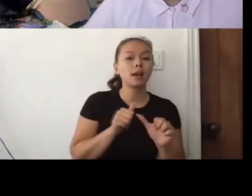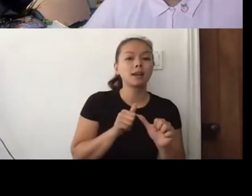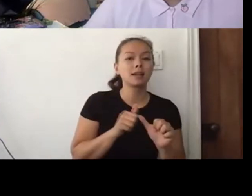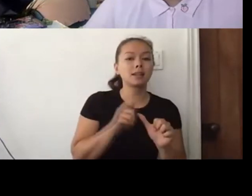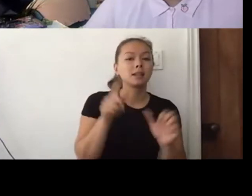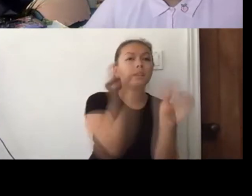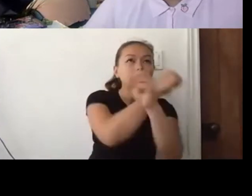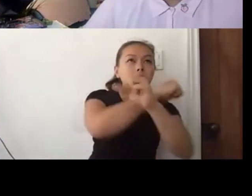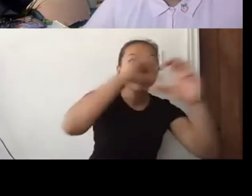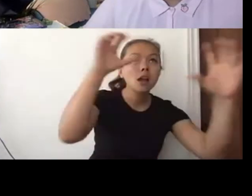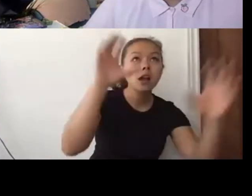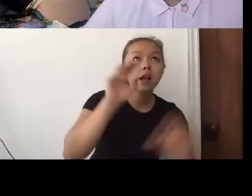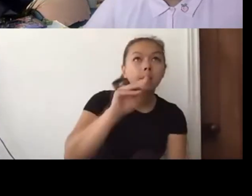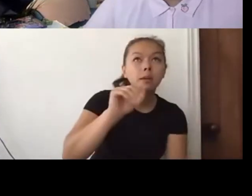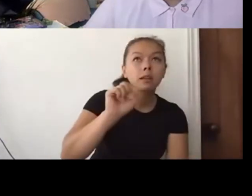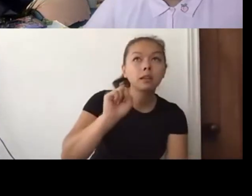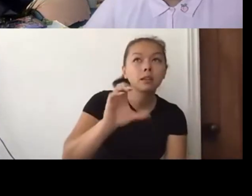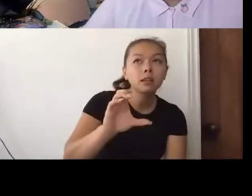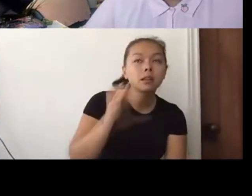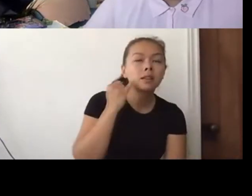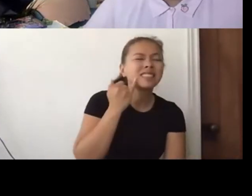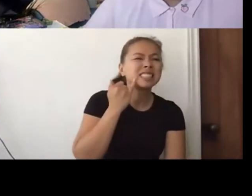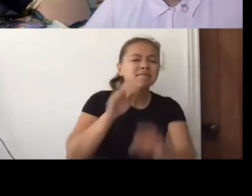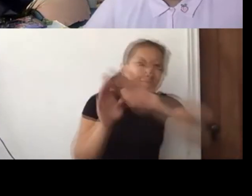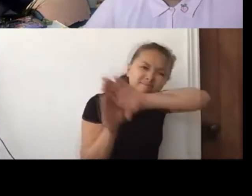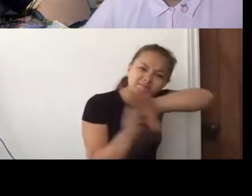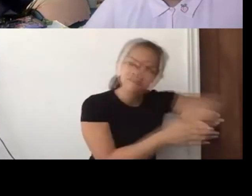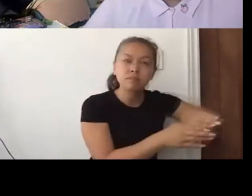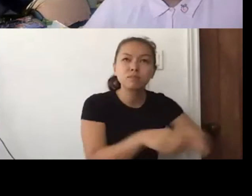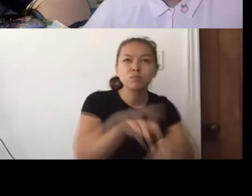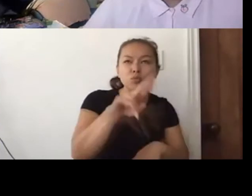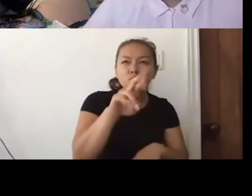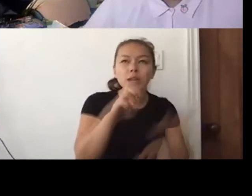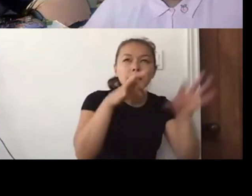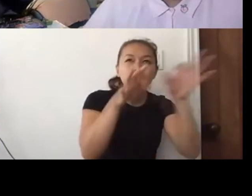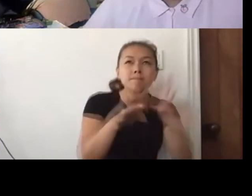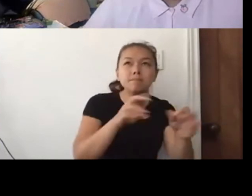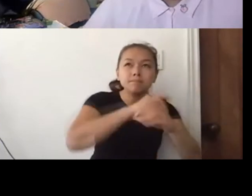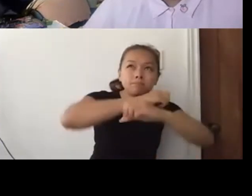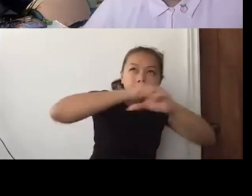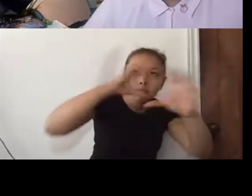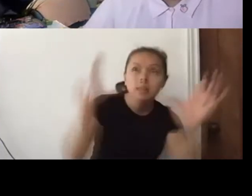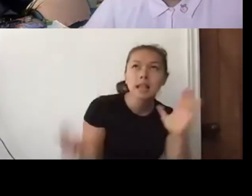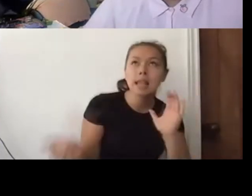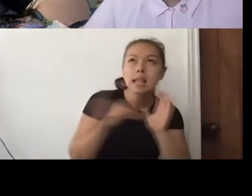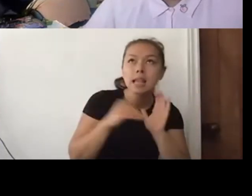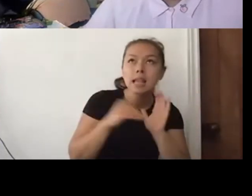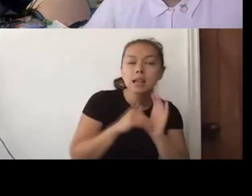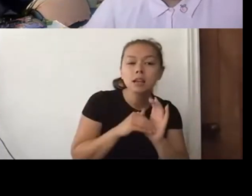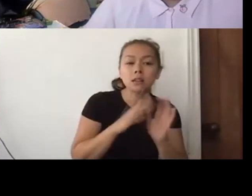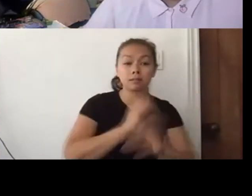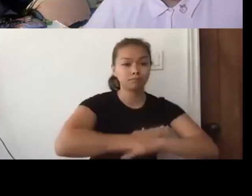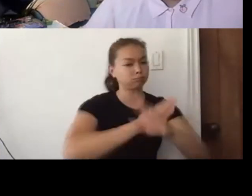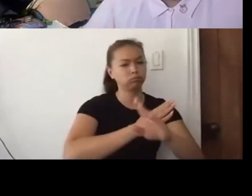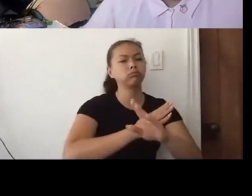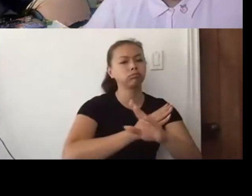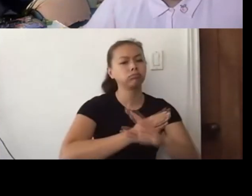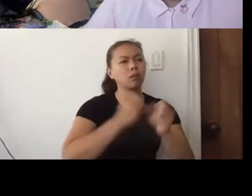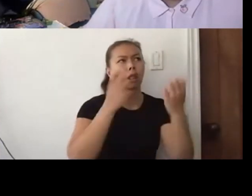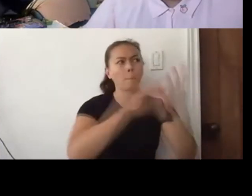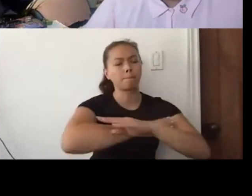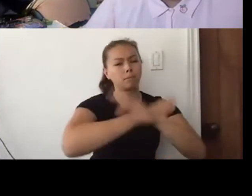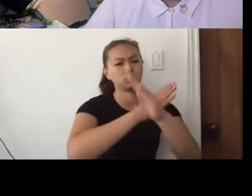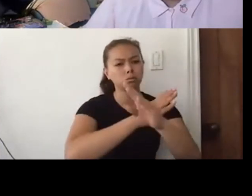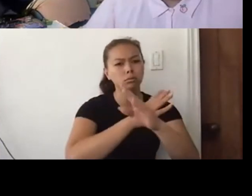masculinity or redefine it, is often comes from people who typically align or they want to align